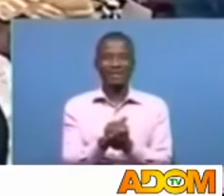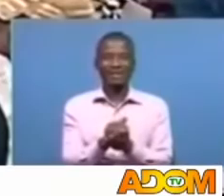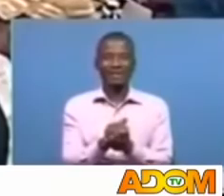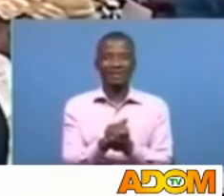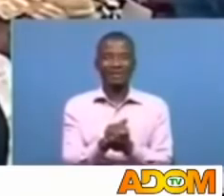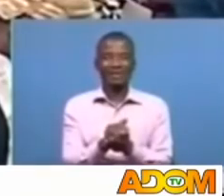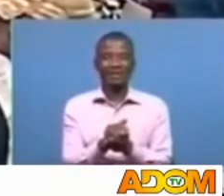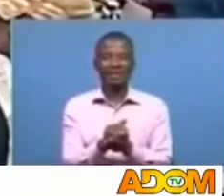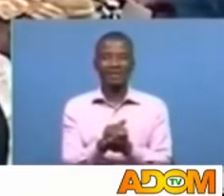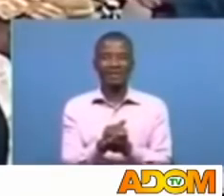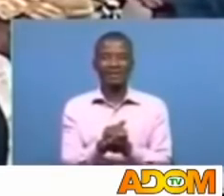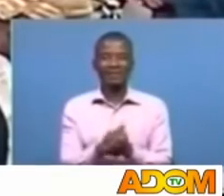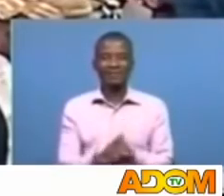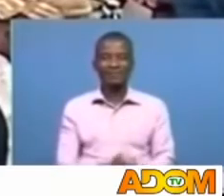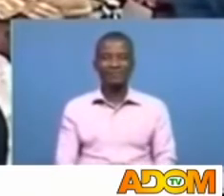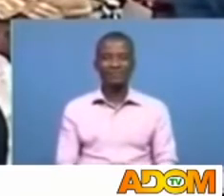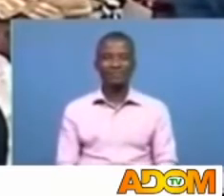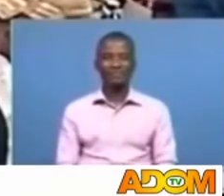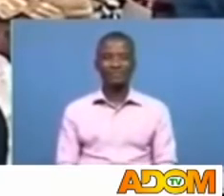Her ladyship,